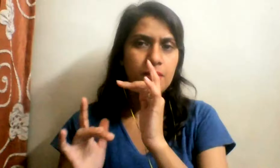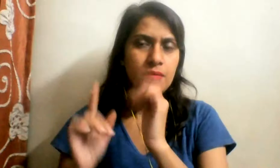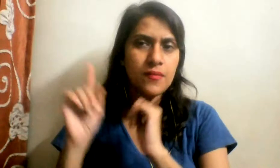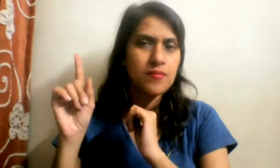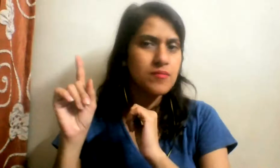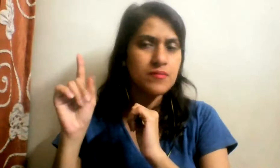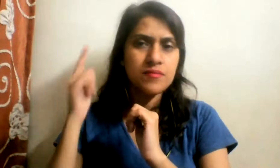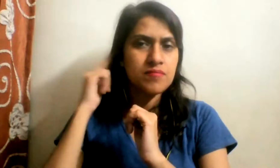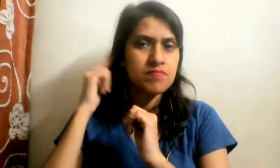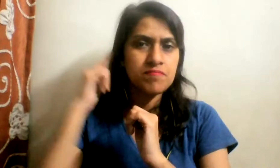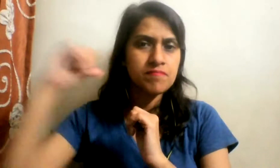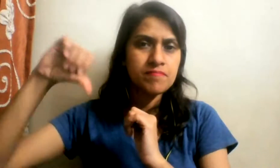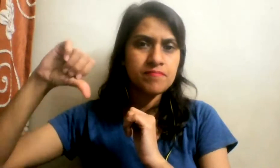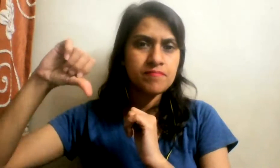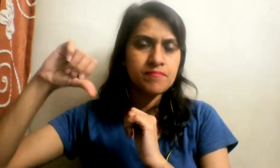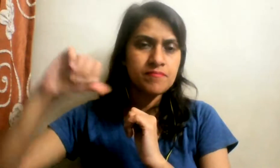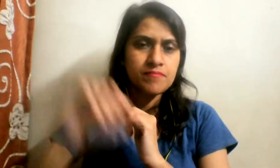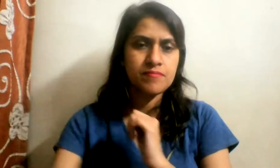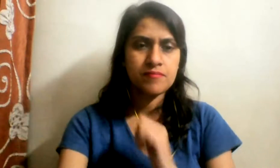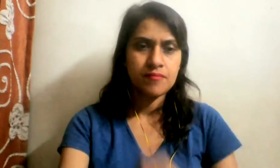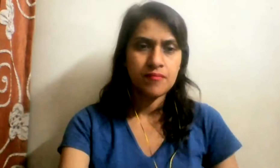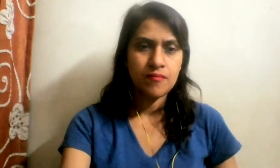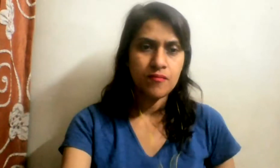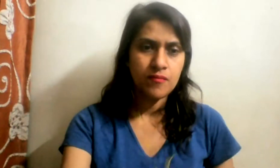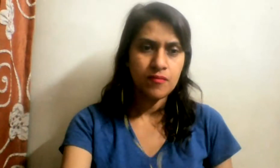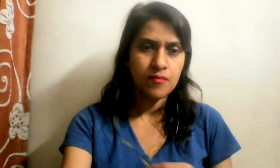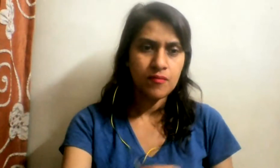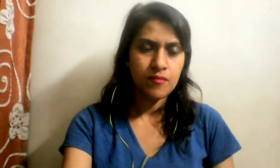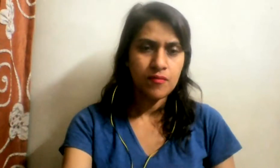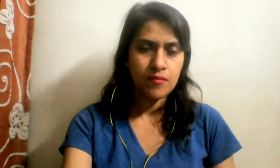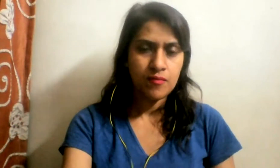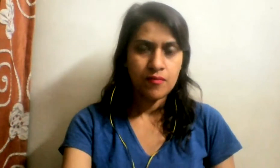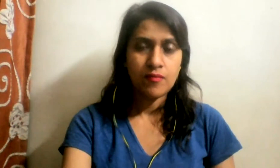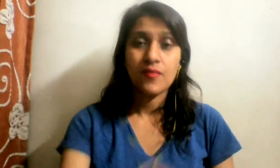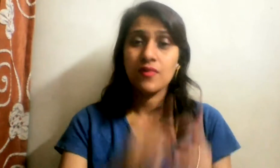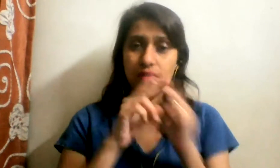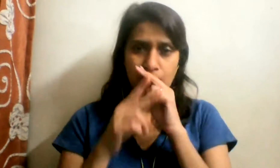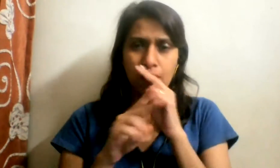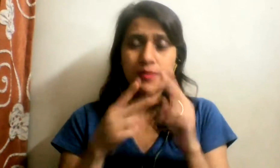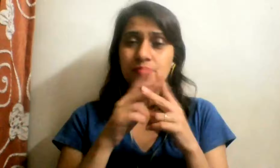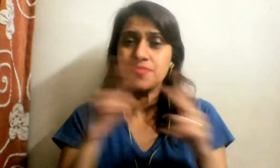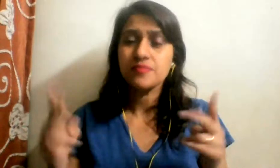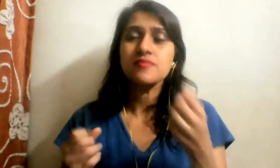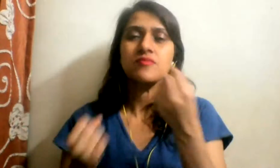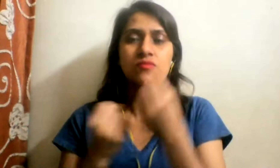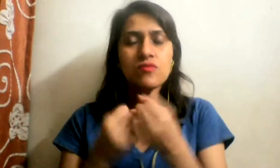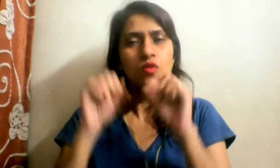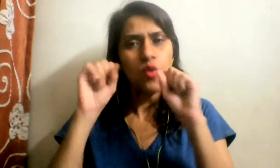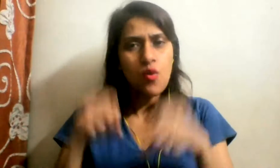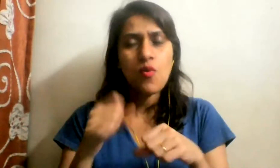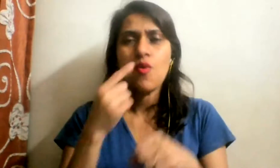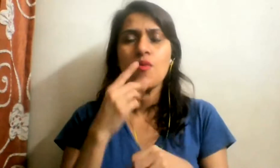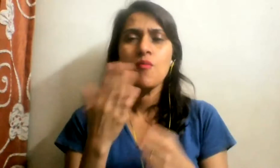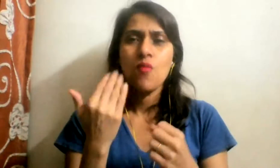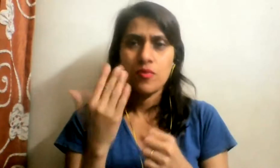Hello. they feel productive of themselves. So these kind of aspects should be looked into. And we have